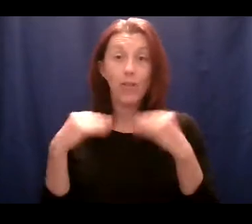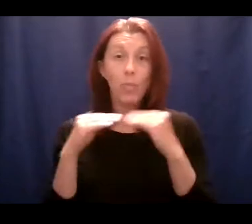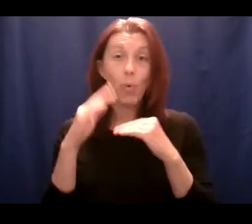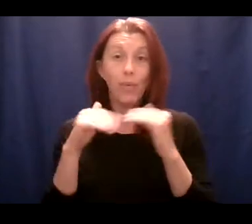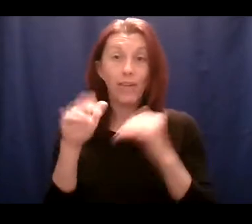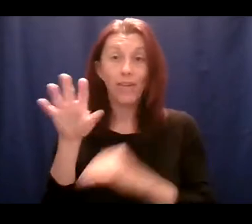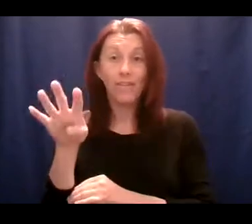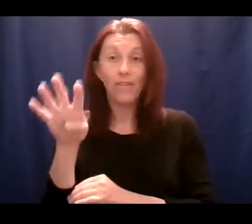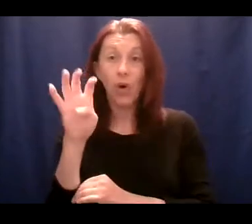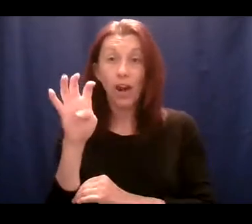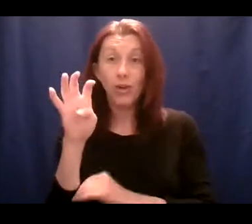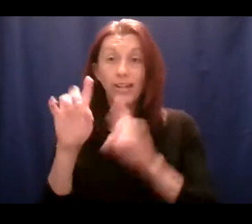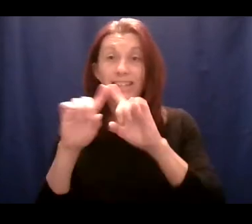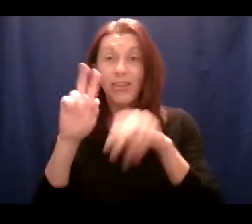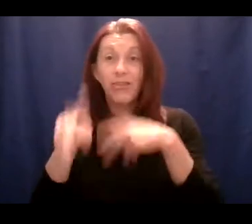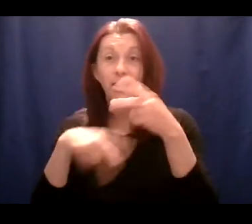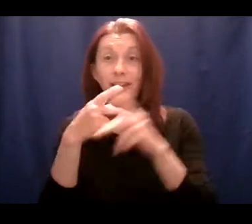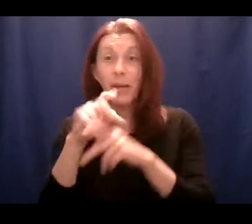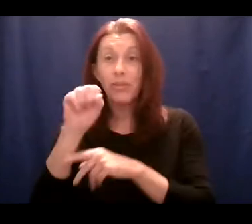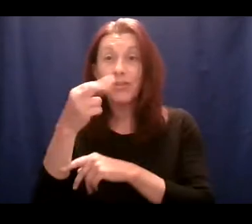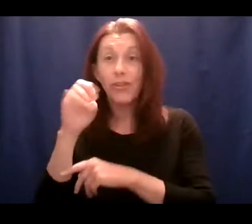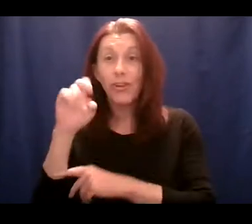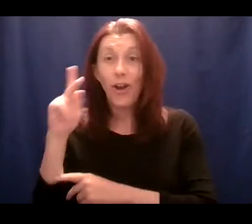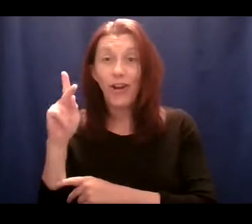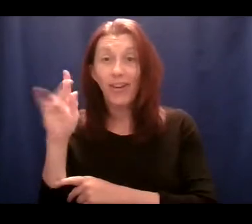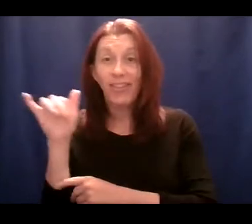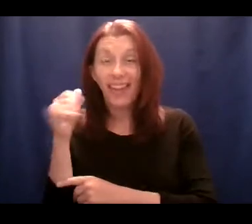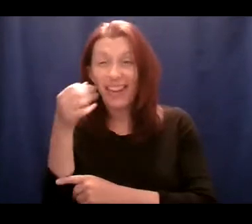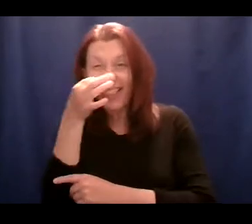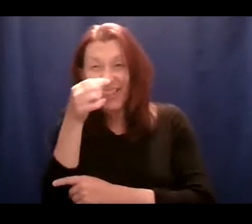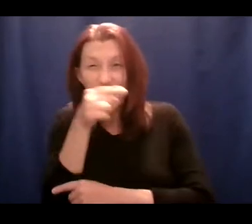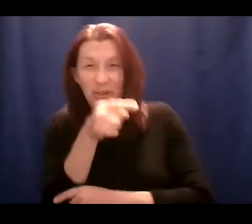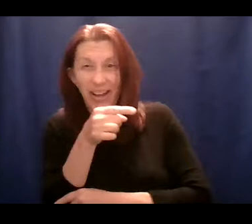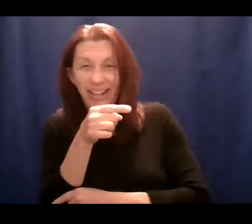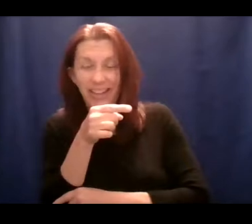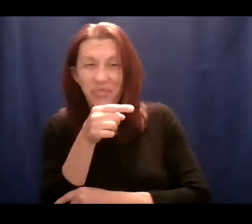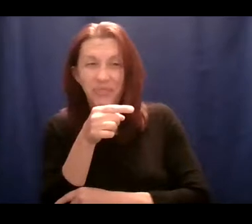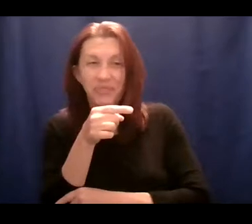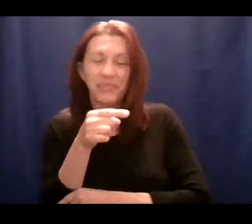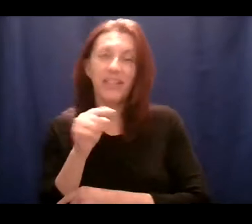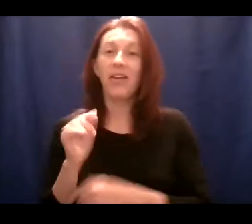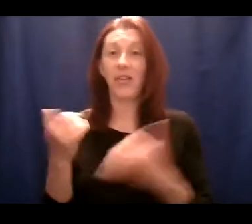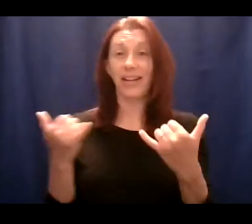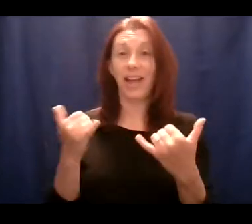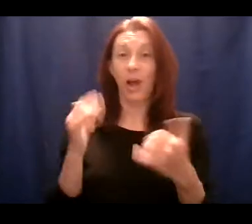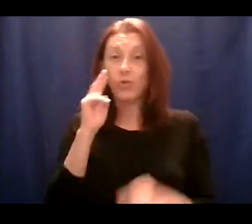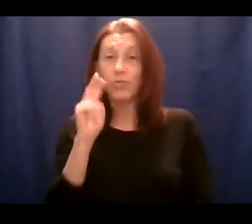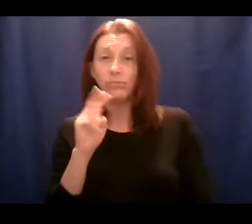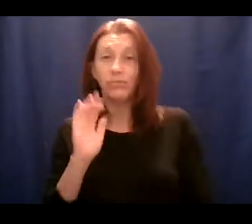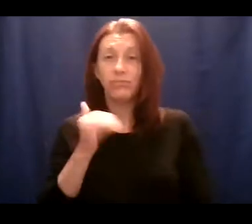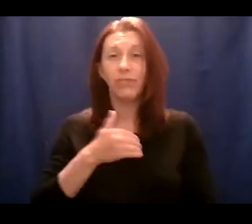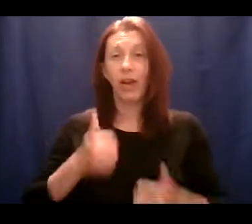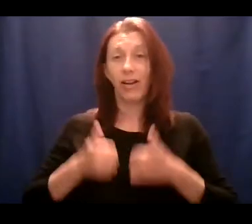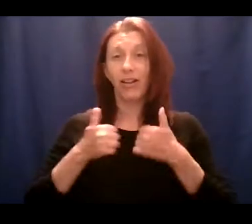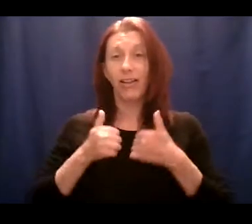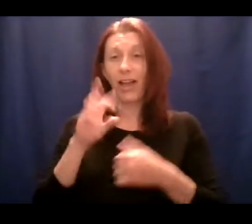kinds of sharks? Like this one right here, sneaking up on us. So this is our live webcam. We're looking at